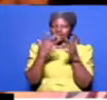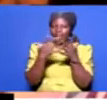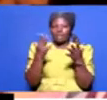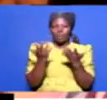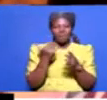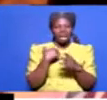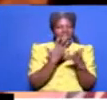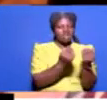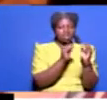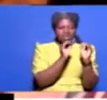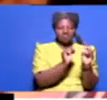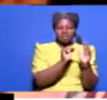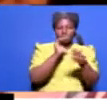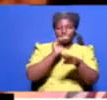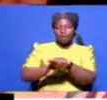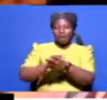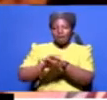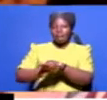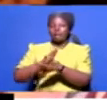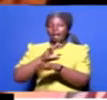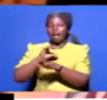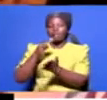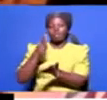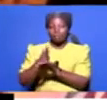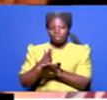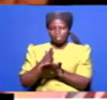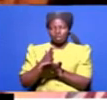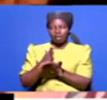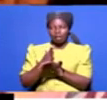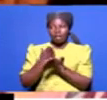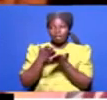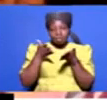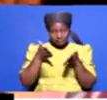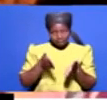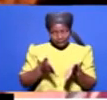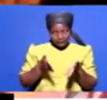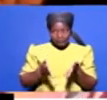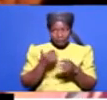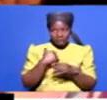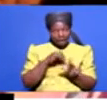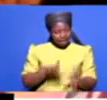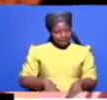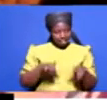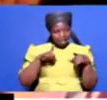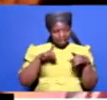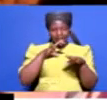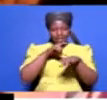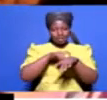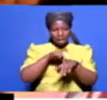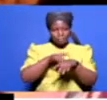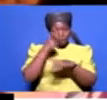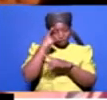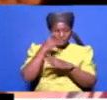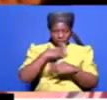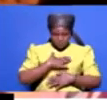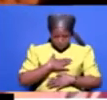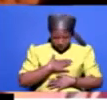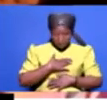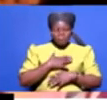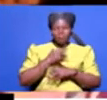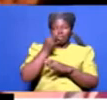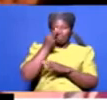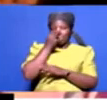goodness, and truth. And here, therefore, is the life and times of His Excellency Mwai